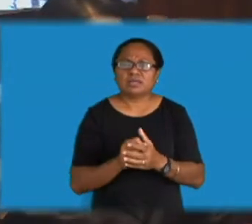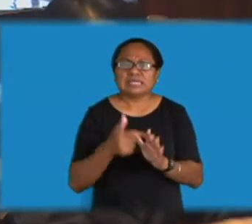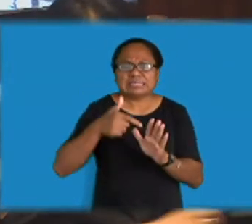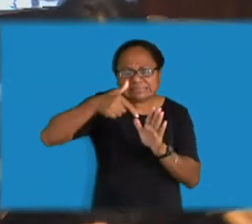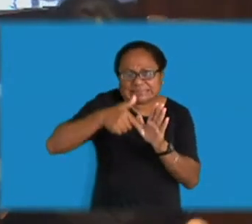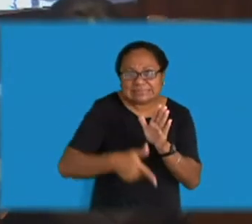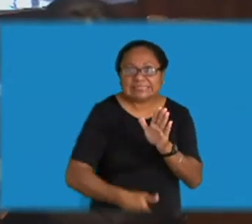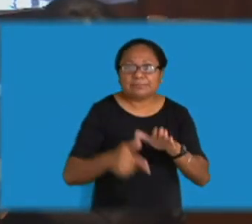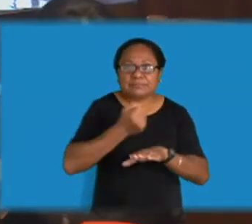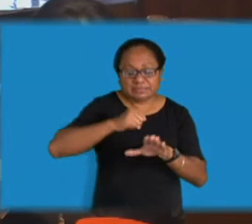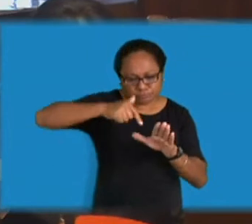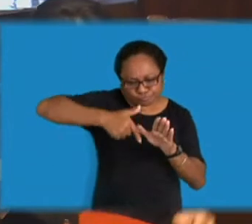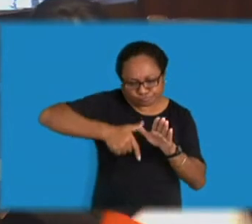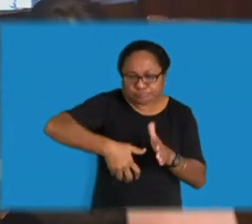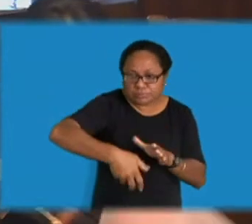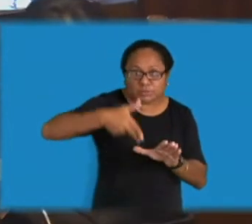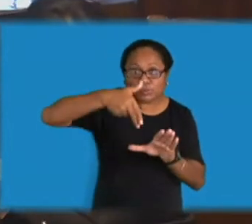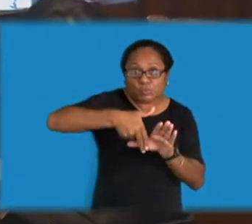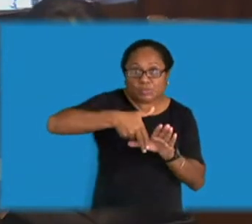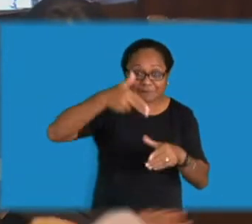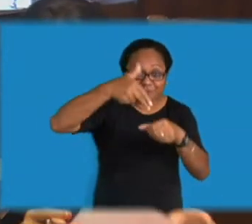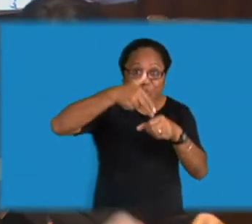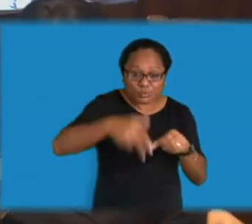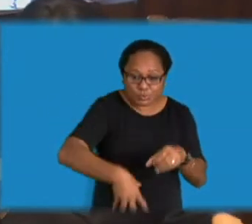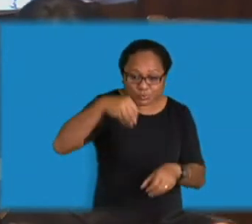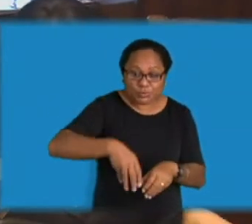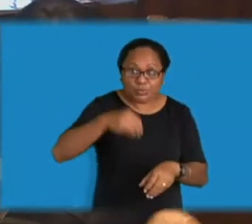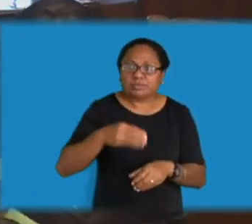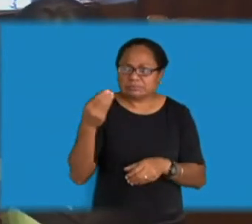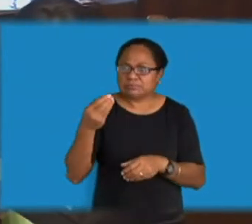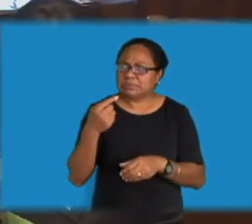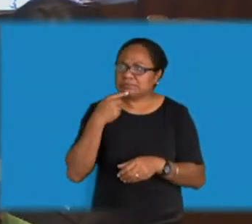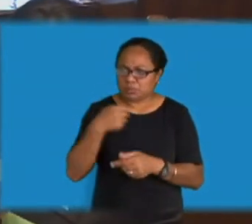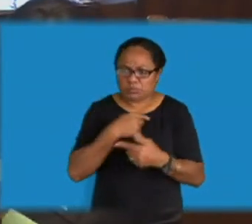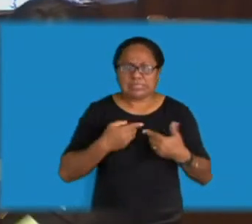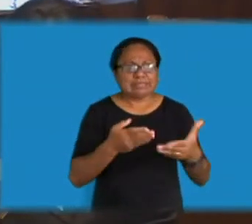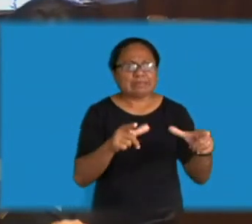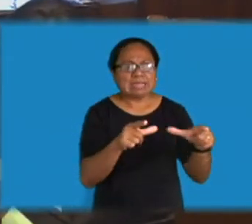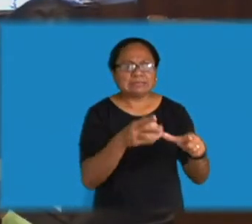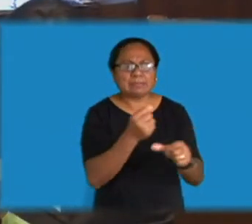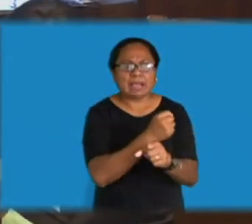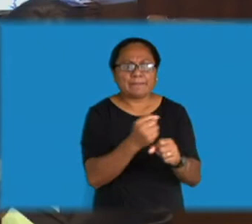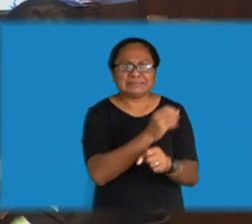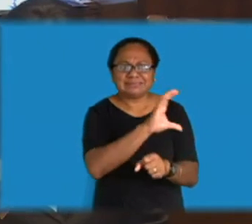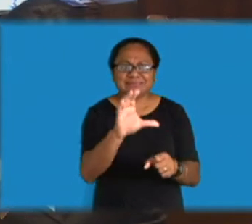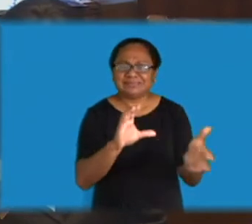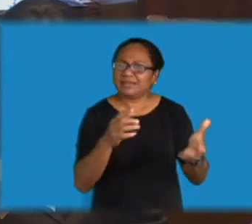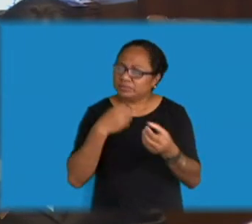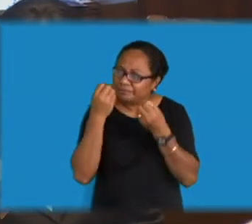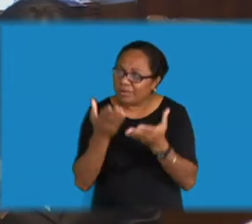sea mining, licenses being issued to some companies in Fiji. Madam Speaker, I'd like to inform the House that